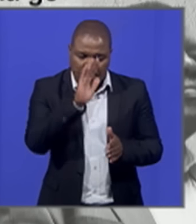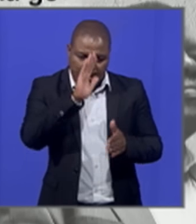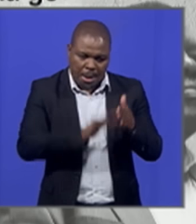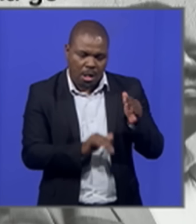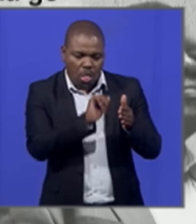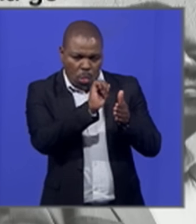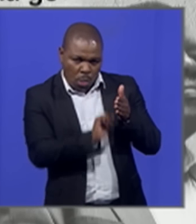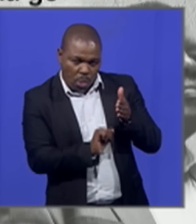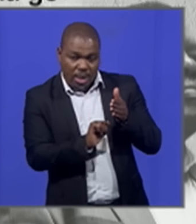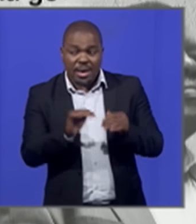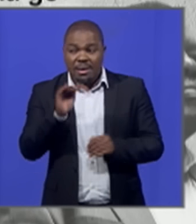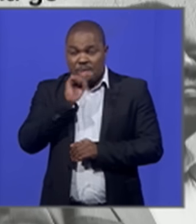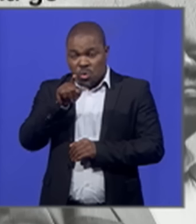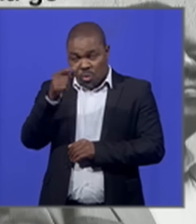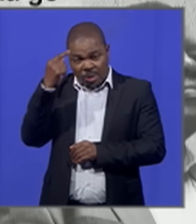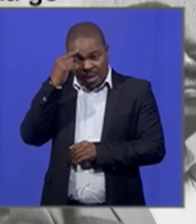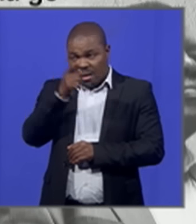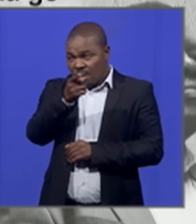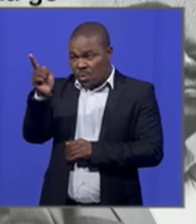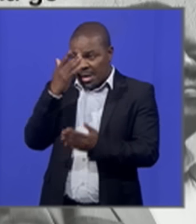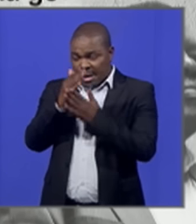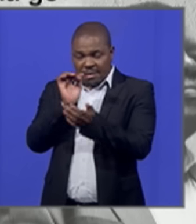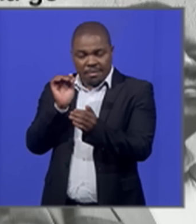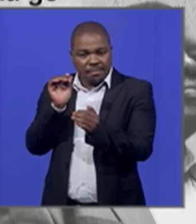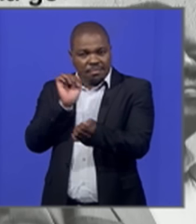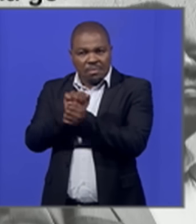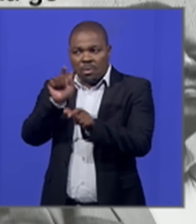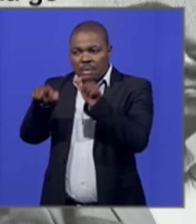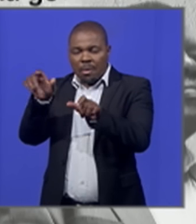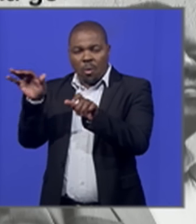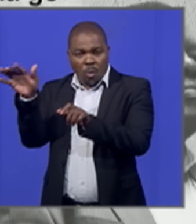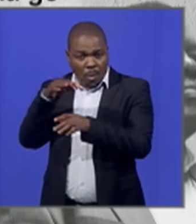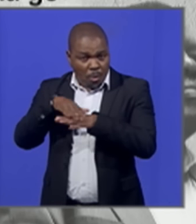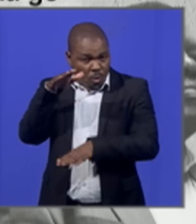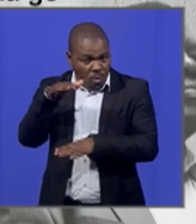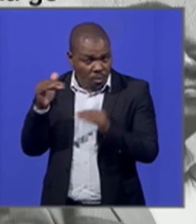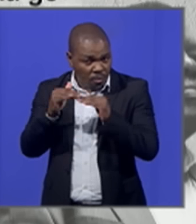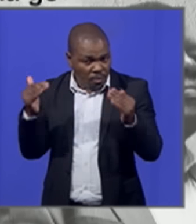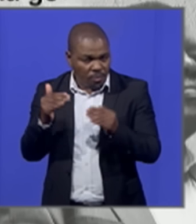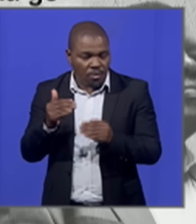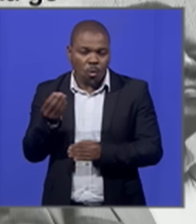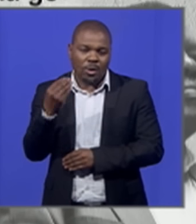ka tliša toka molatong wo maikutlo ka mokgwa wa WhatsApp ke ao.